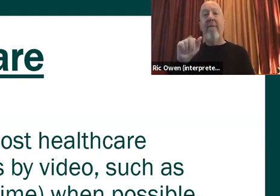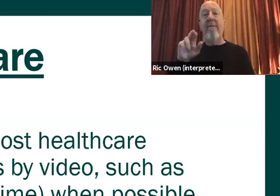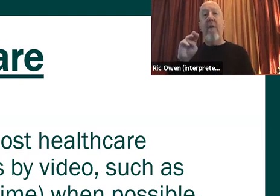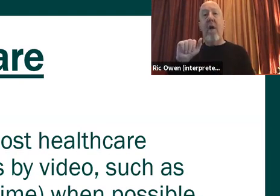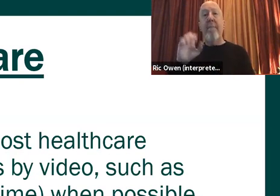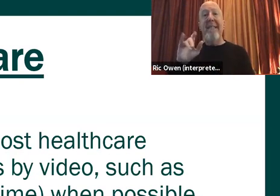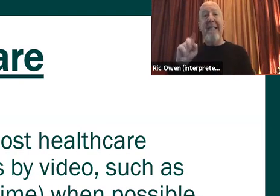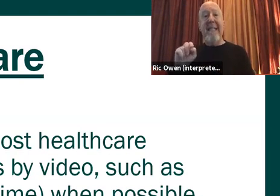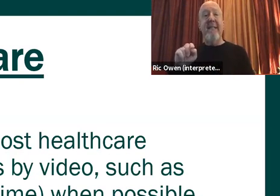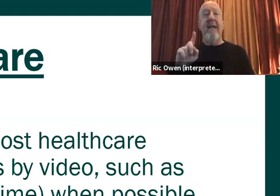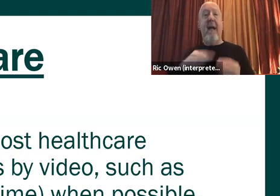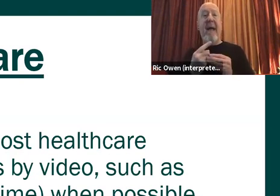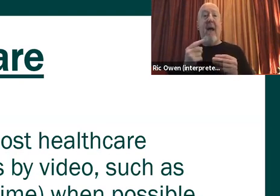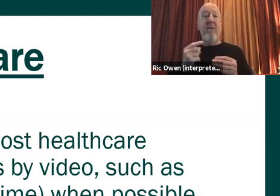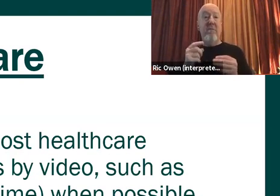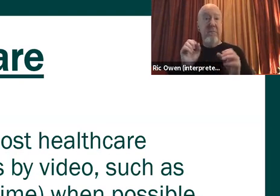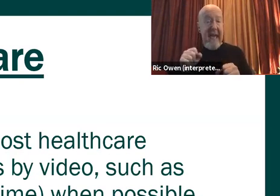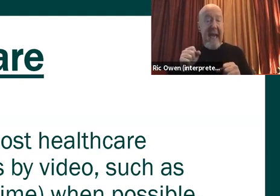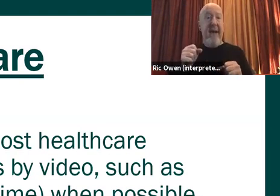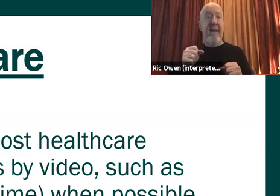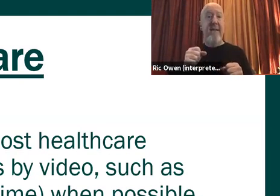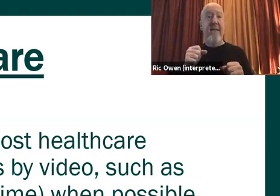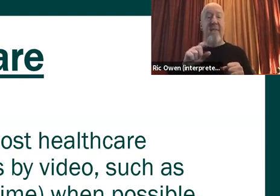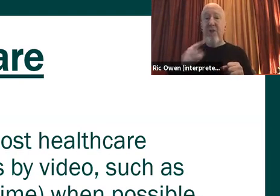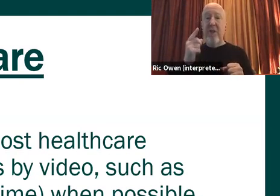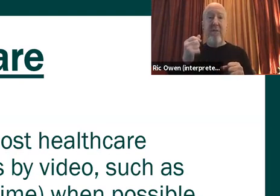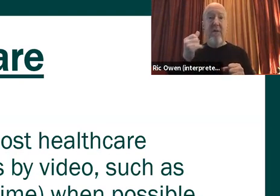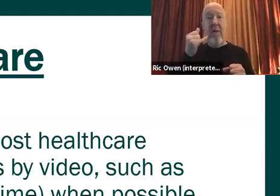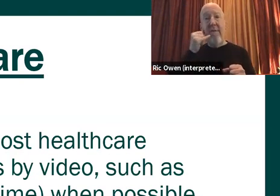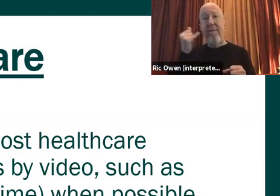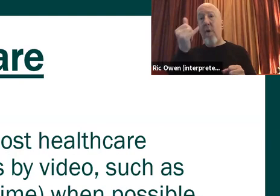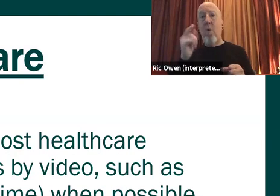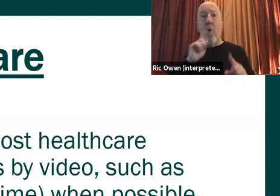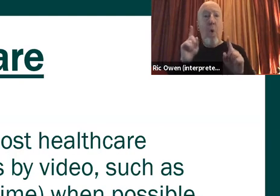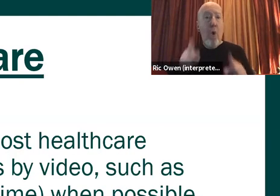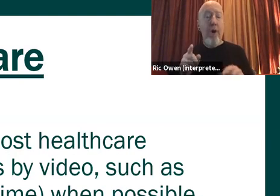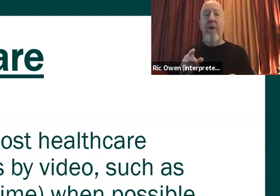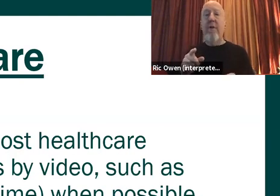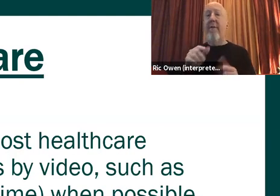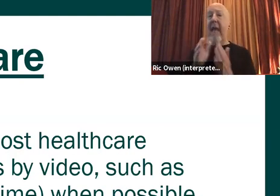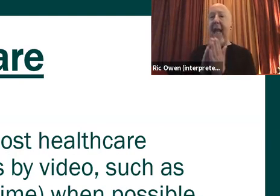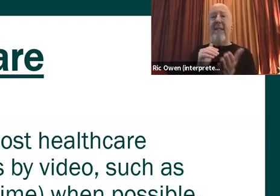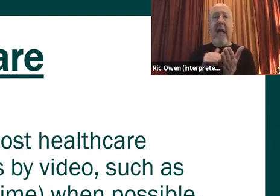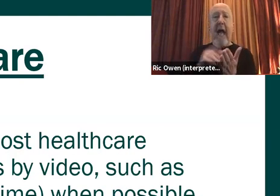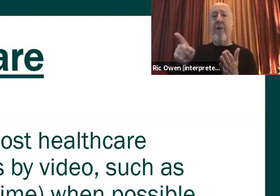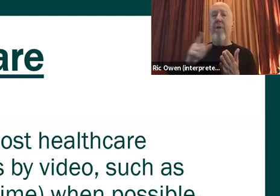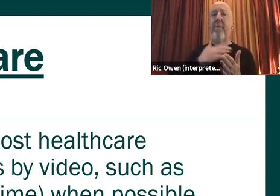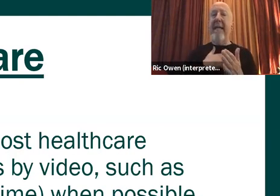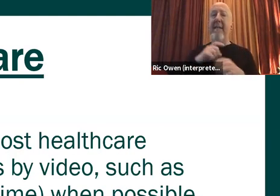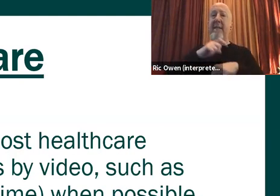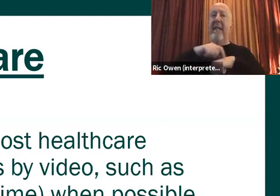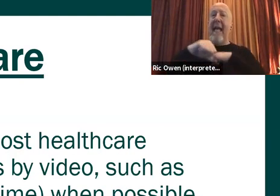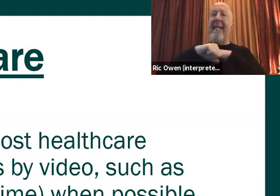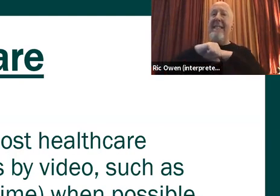telehealth available, also the ability to prescribe medication for longer periods of time, really making